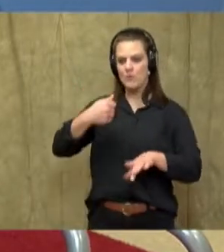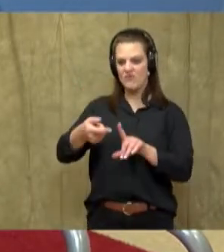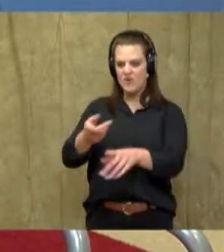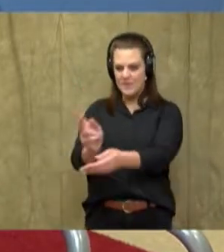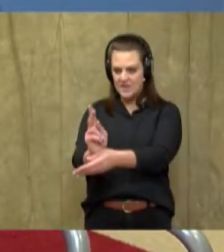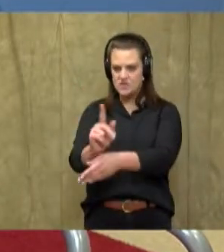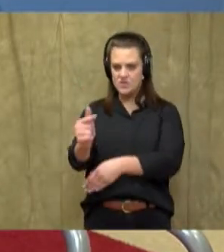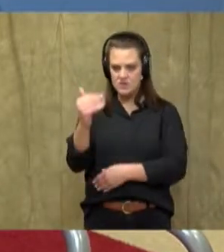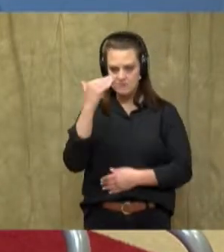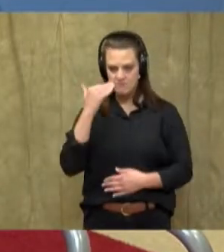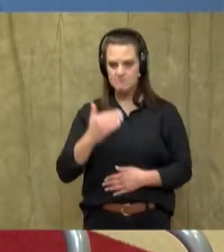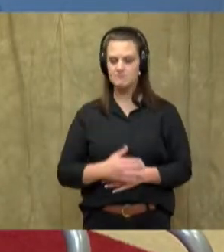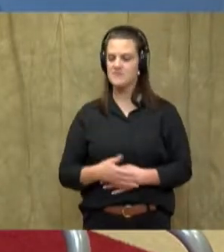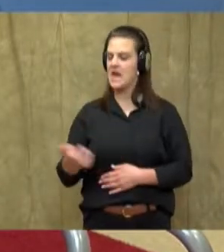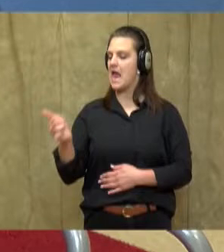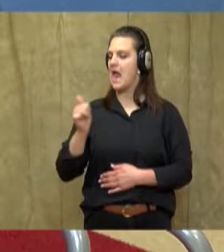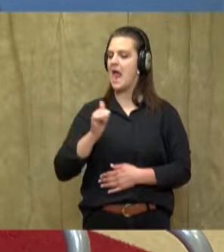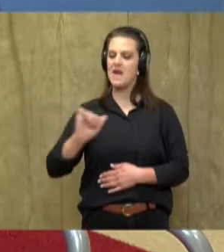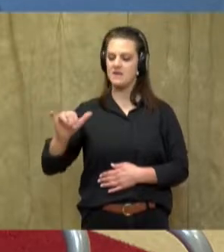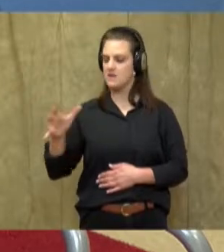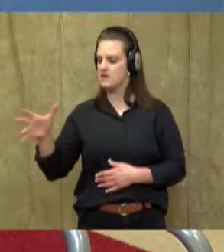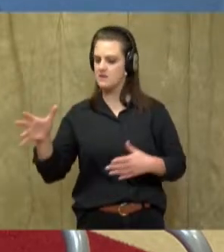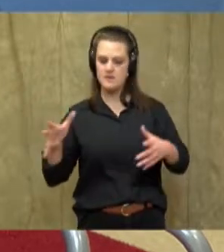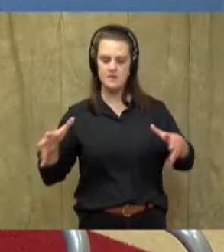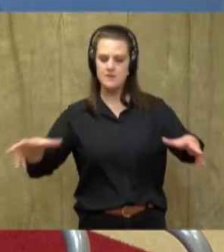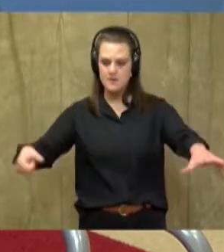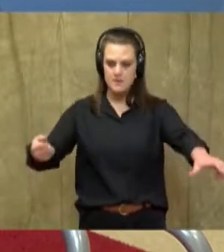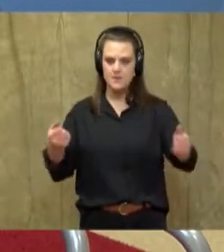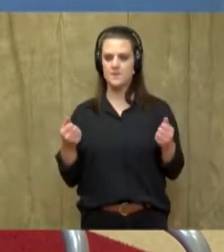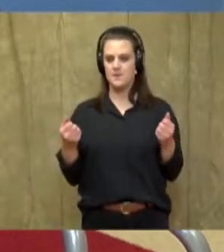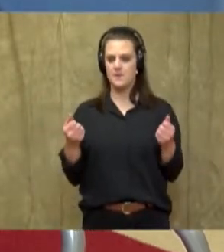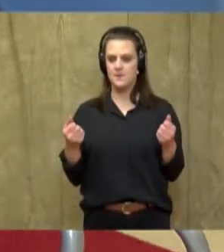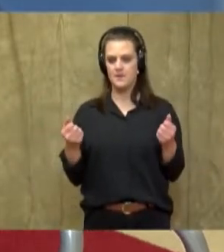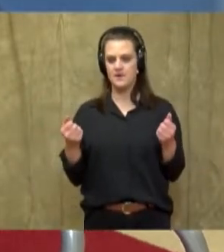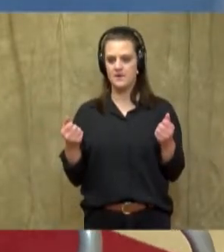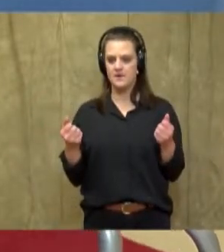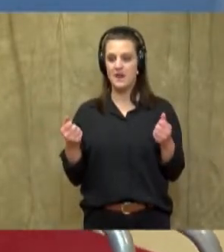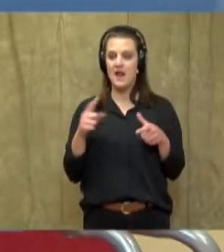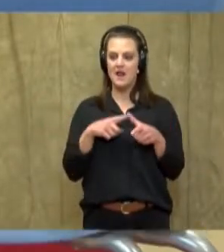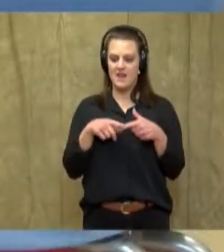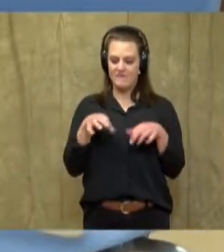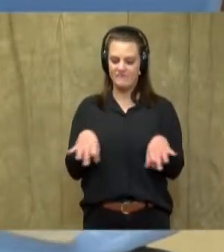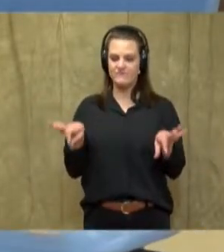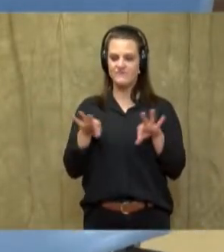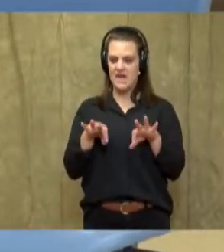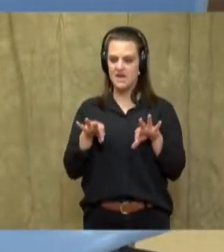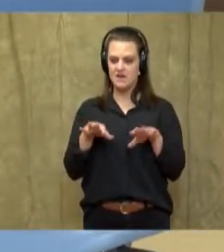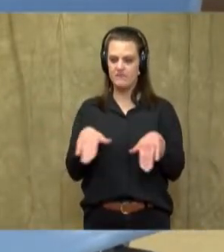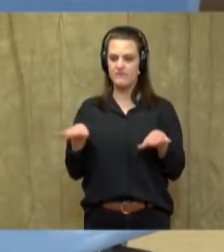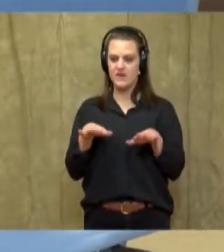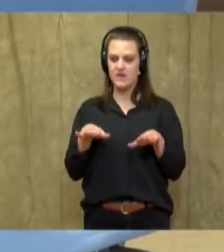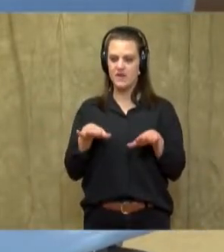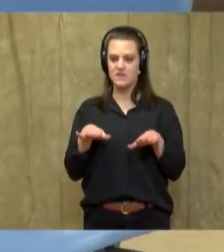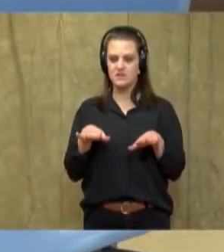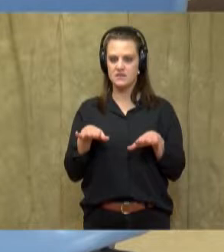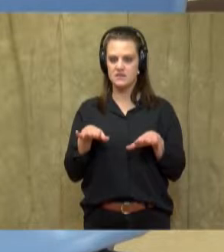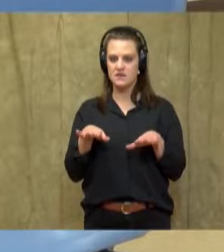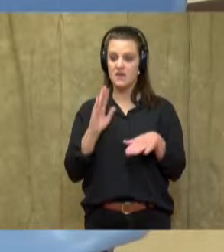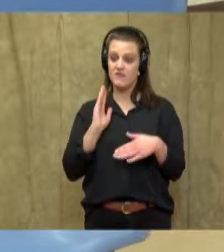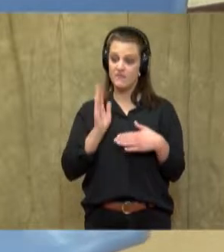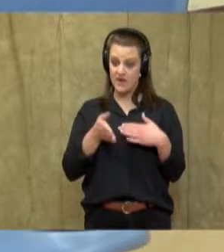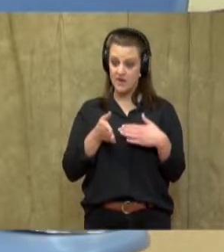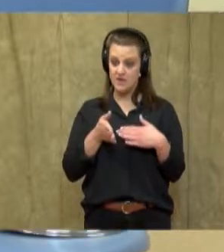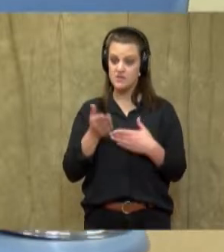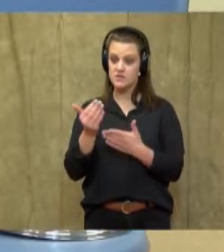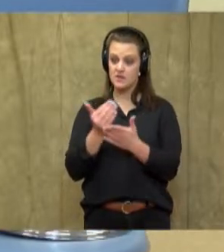forks. Anything that you can get your 2 hands on, and then your feet, and let's just review those rhythms. At the end of the